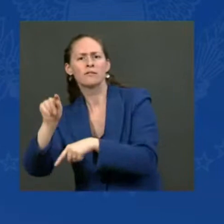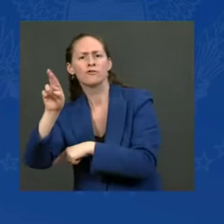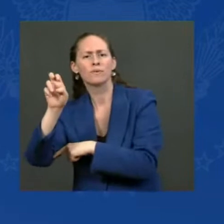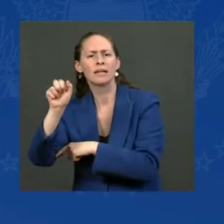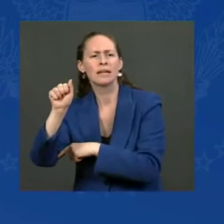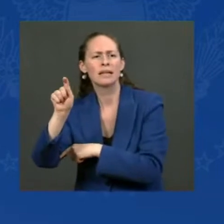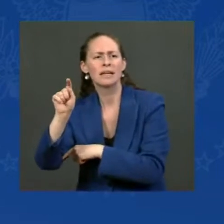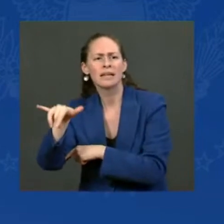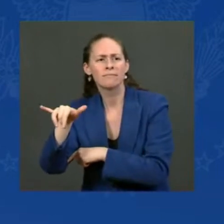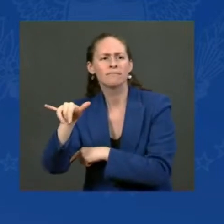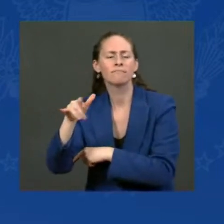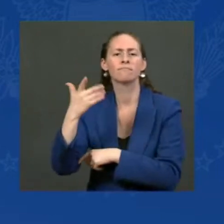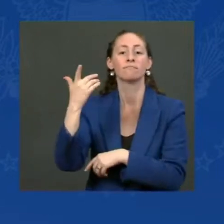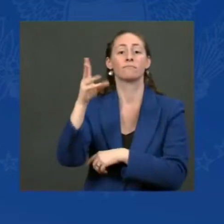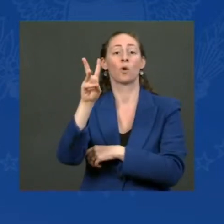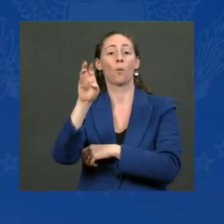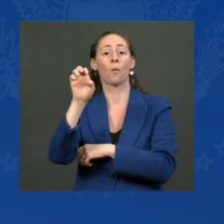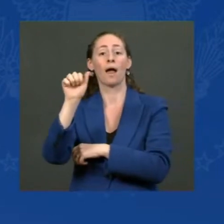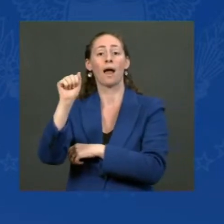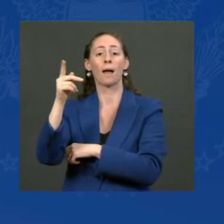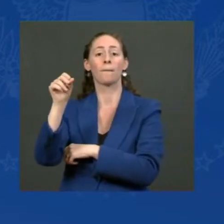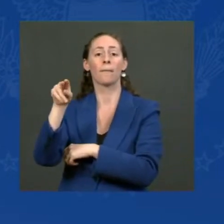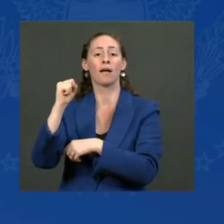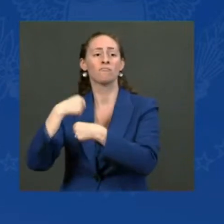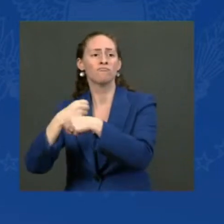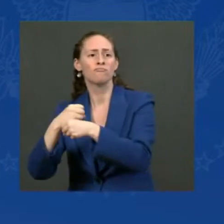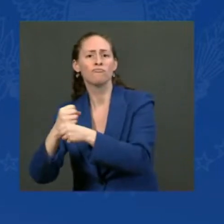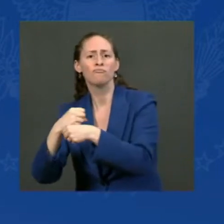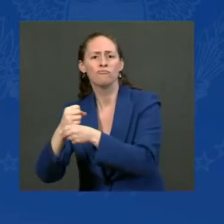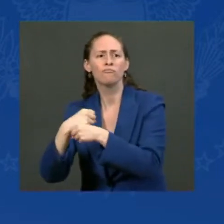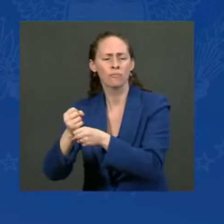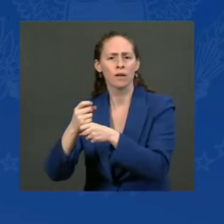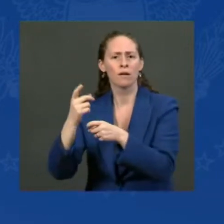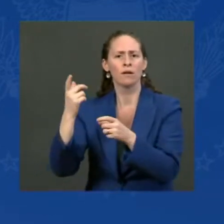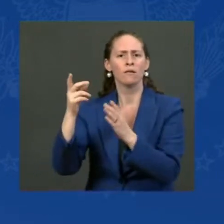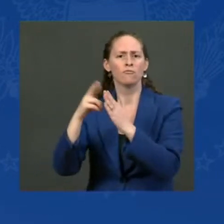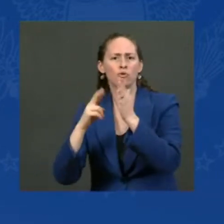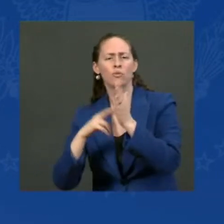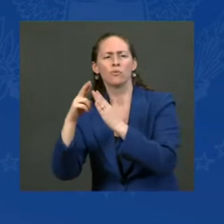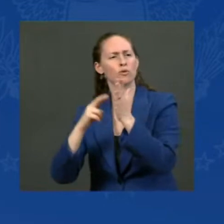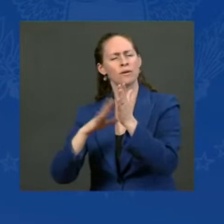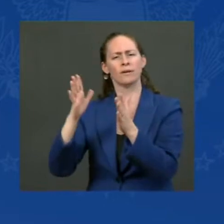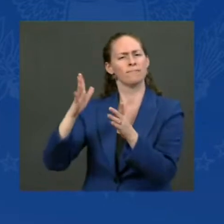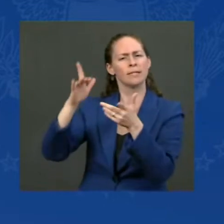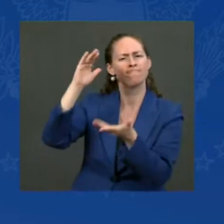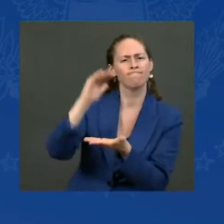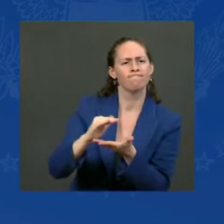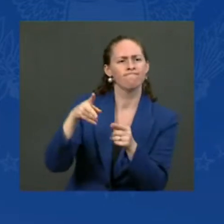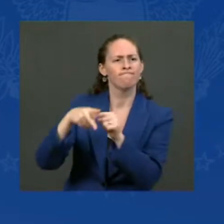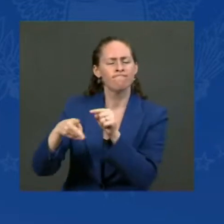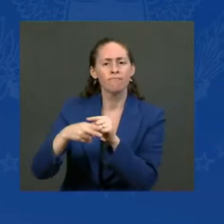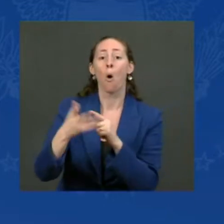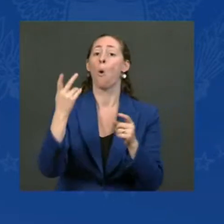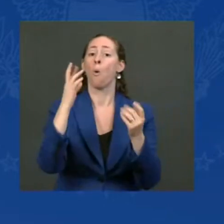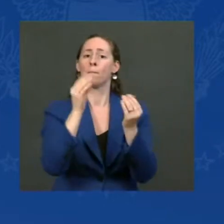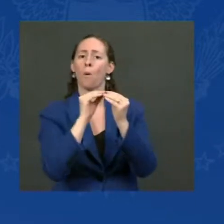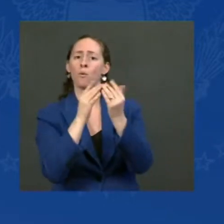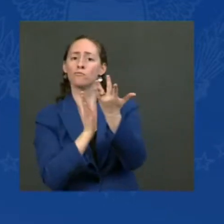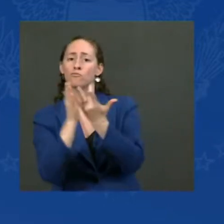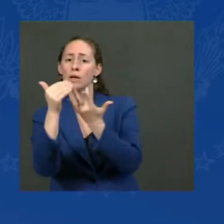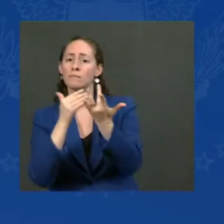that reduce the risk and enhance transparency. Our approach is firmly